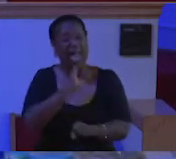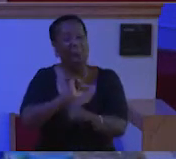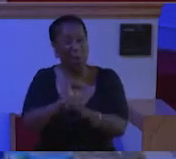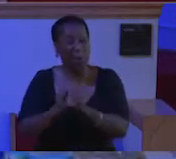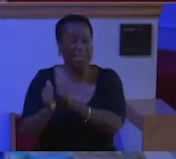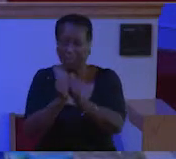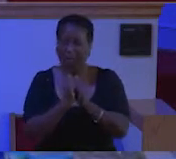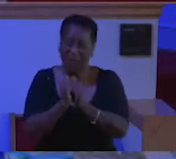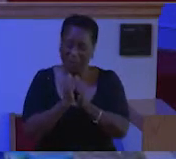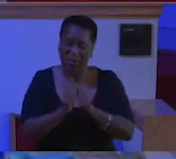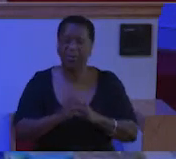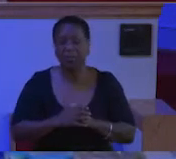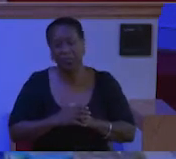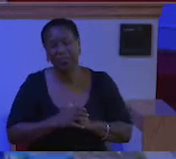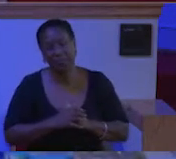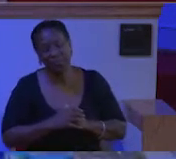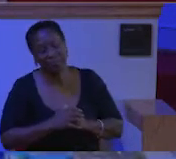together.